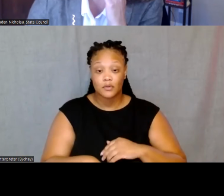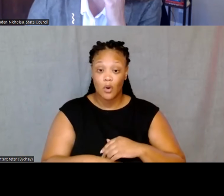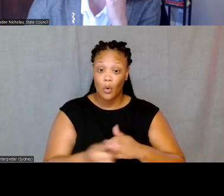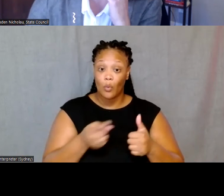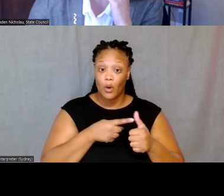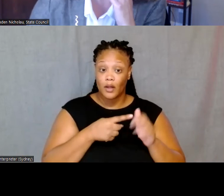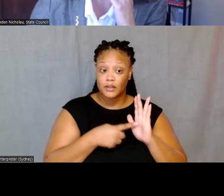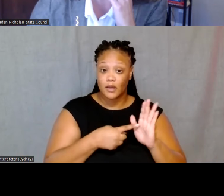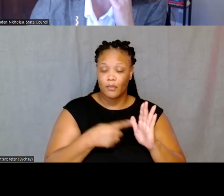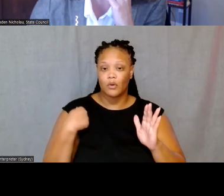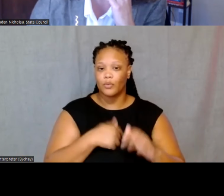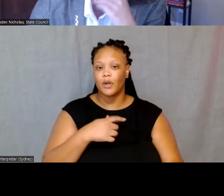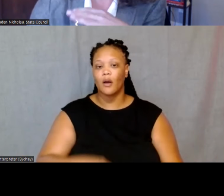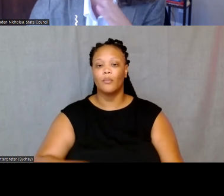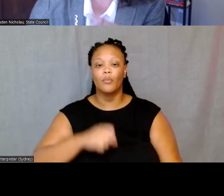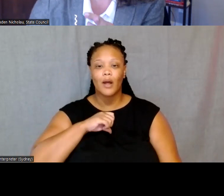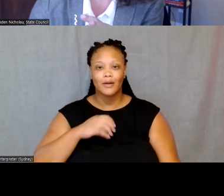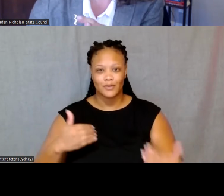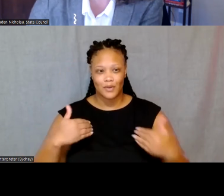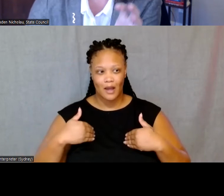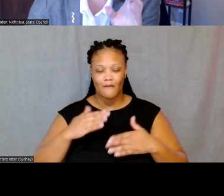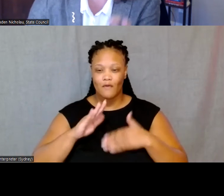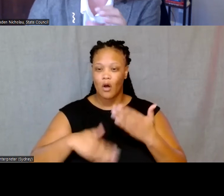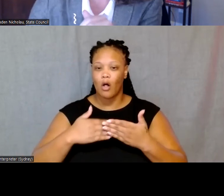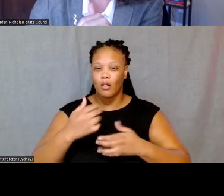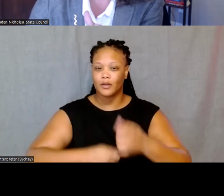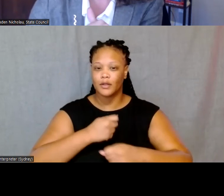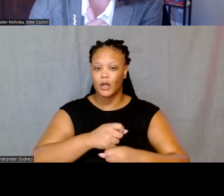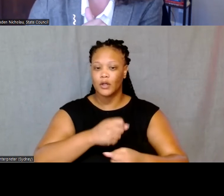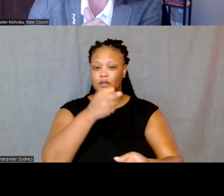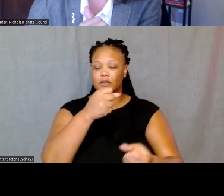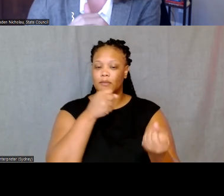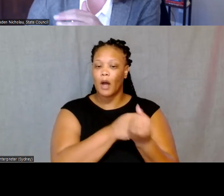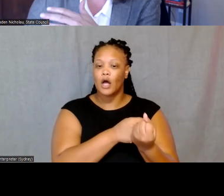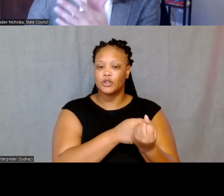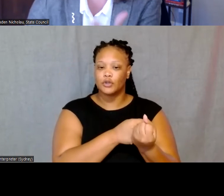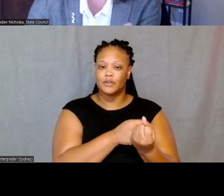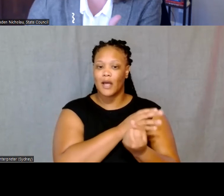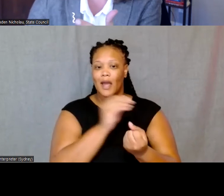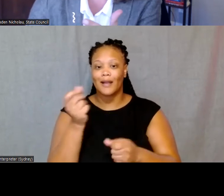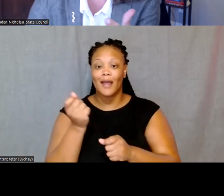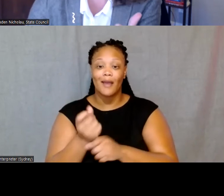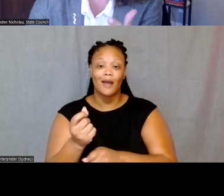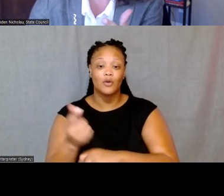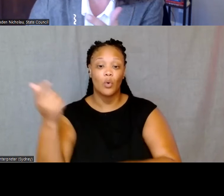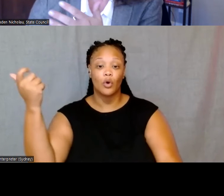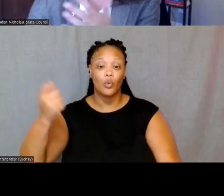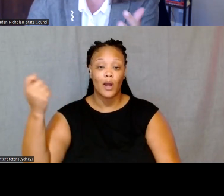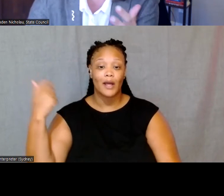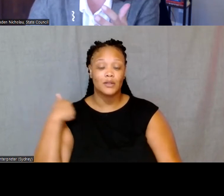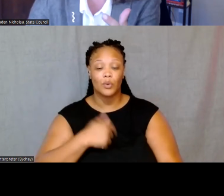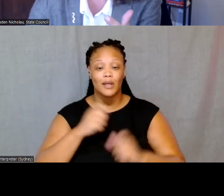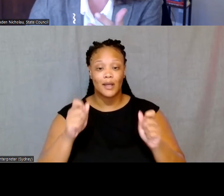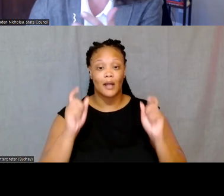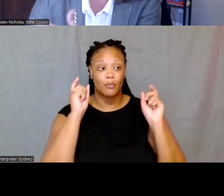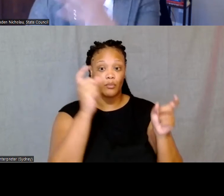we're really proud to have year-round sponsorships and annual grants that we can provide to community partners that share